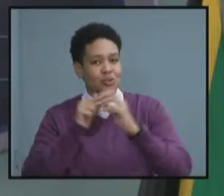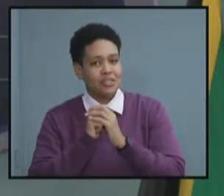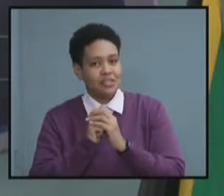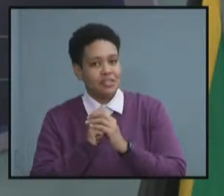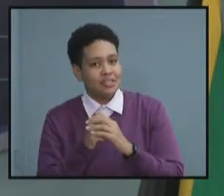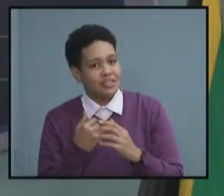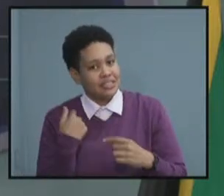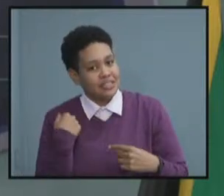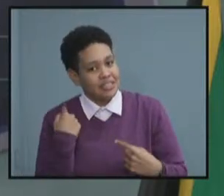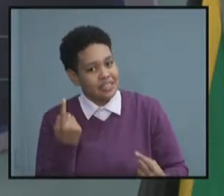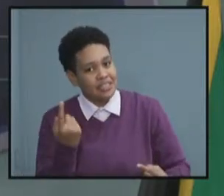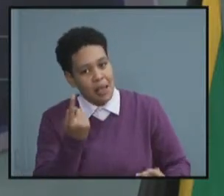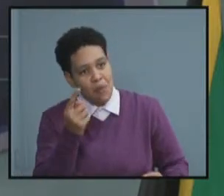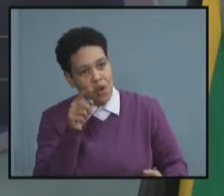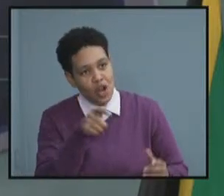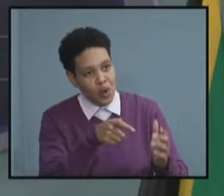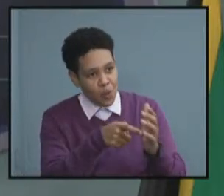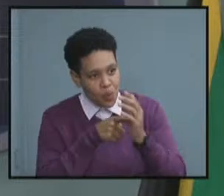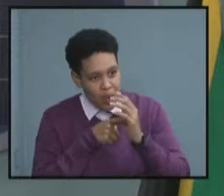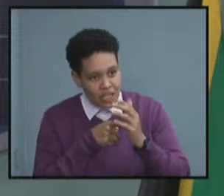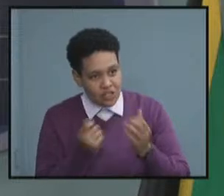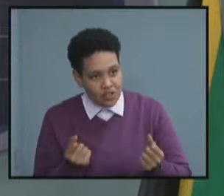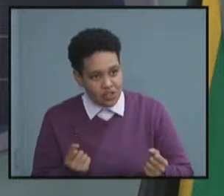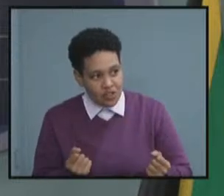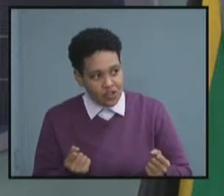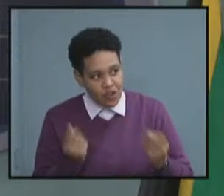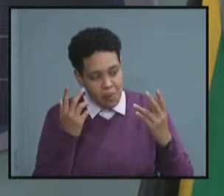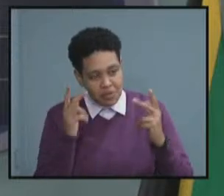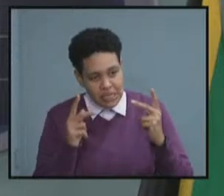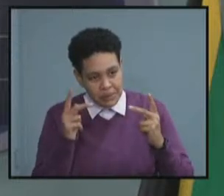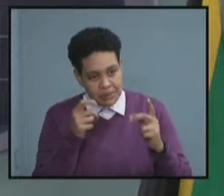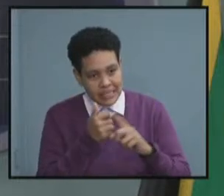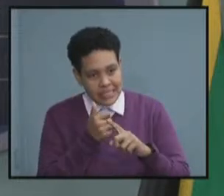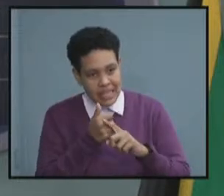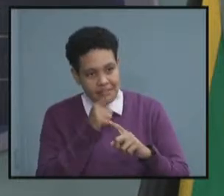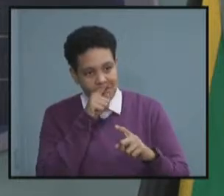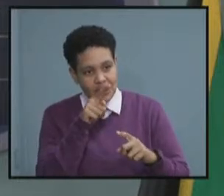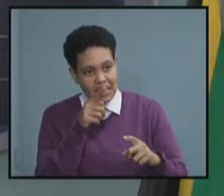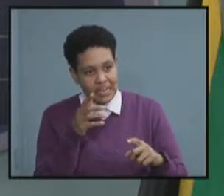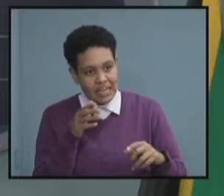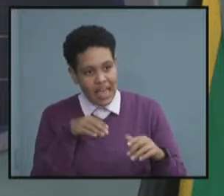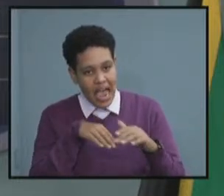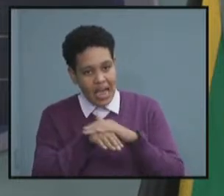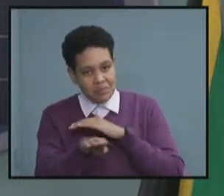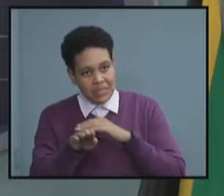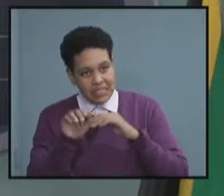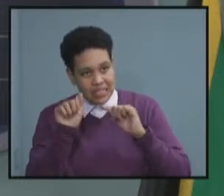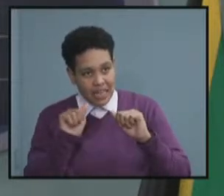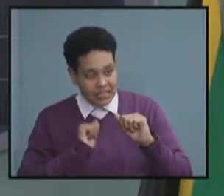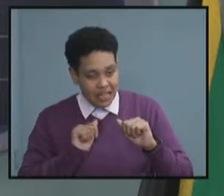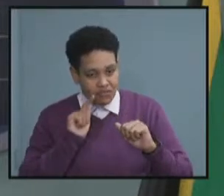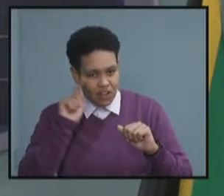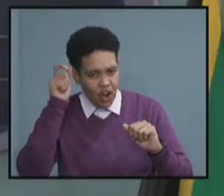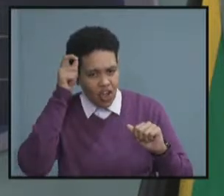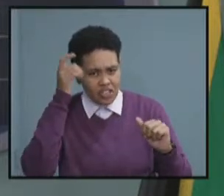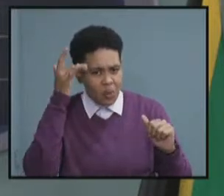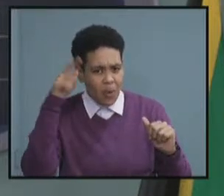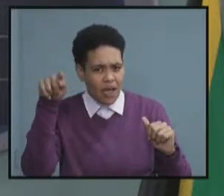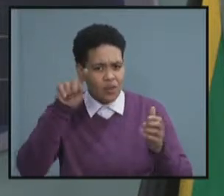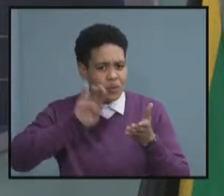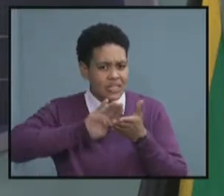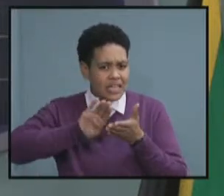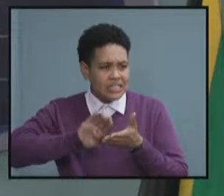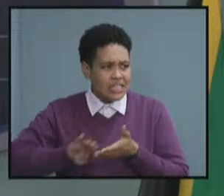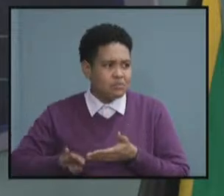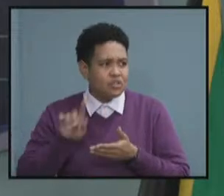I'm only requesting the numbers of the people admitted, can I understand why those